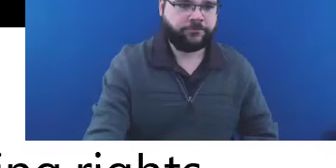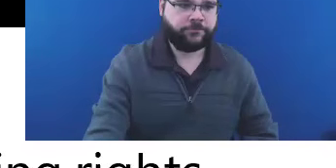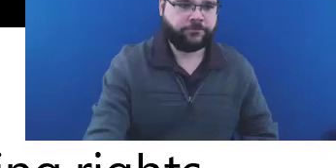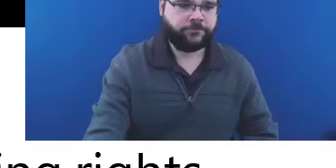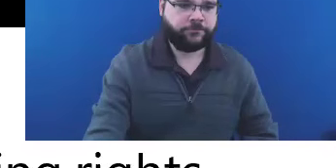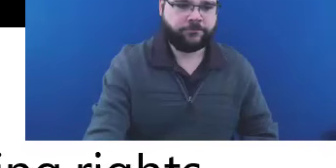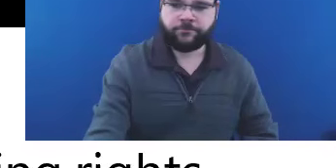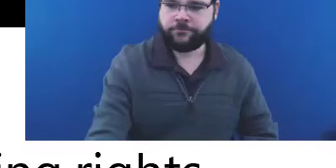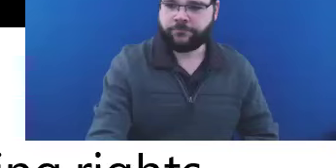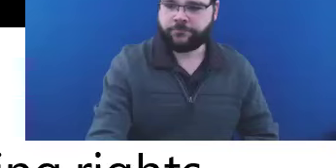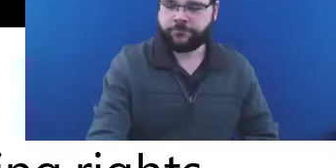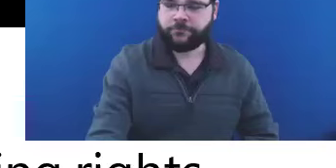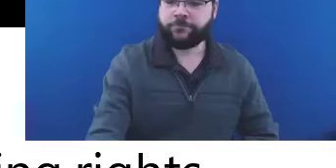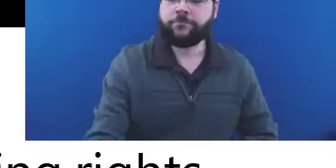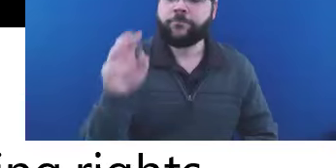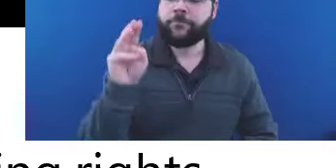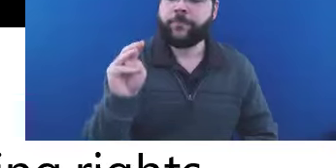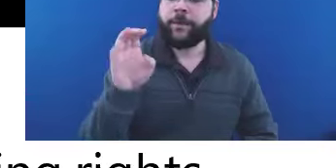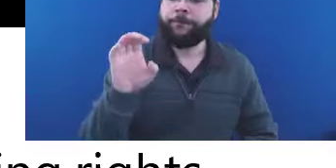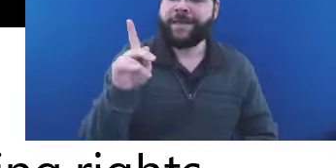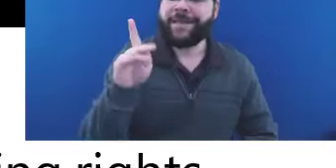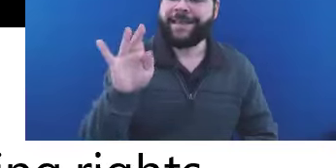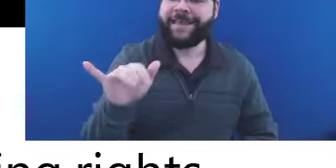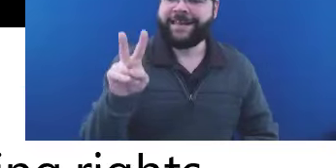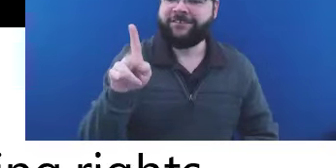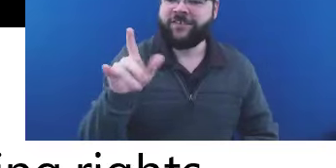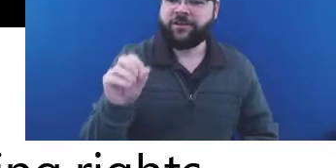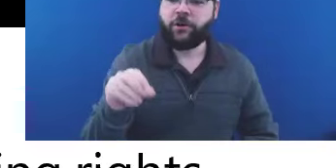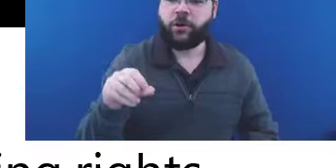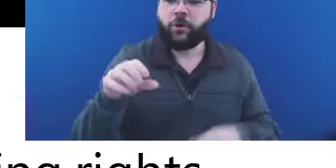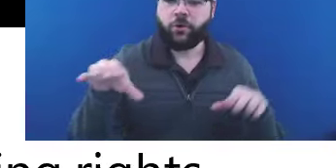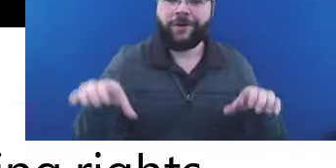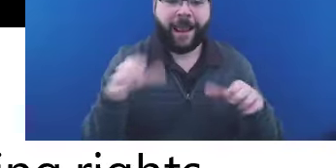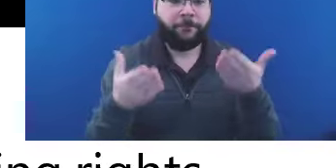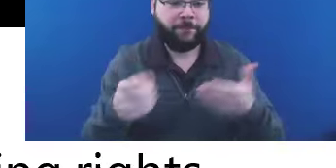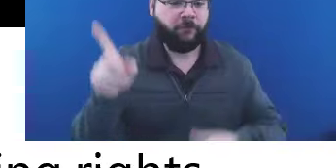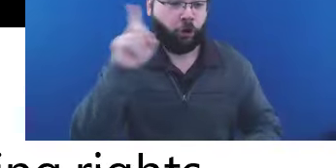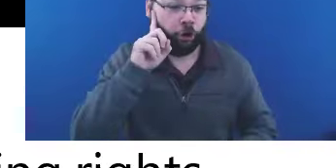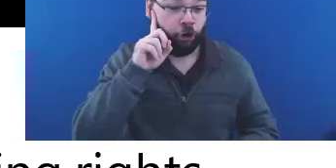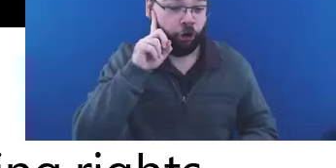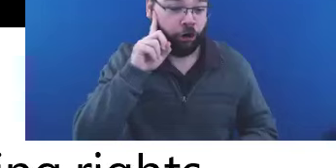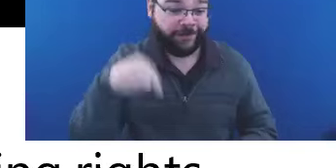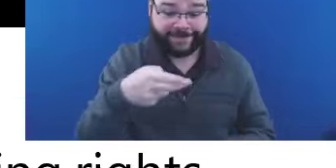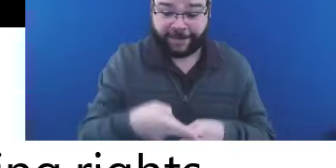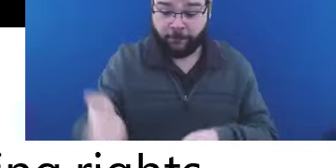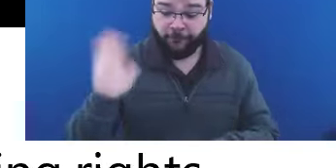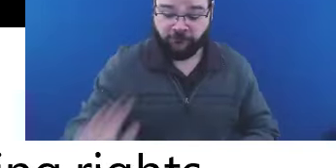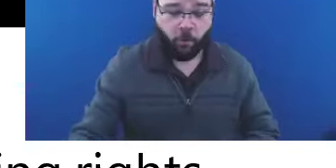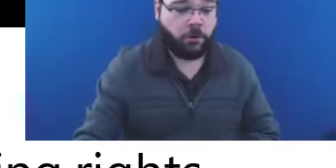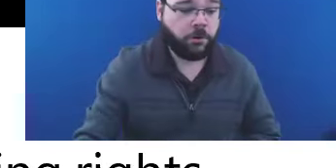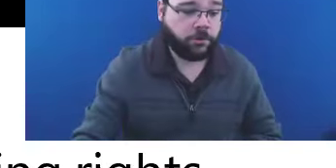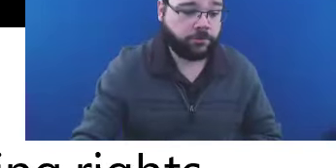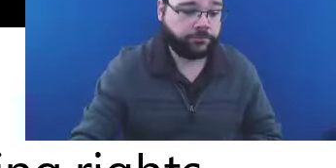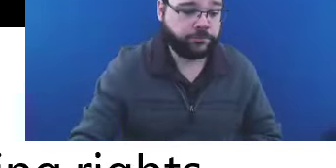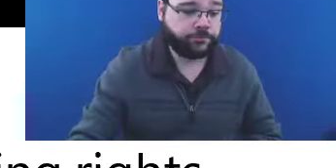Dive right into the McKinney-Vento Act. So some of you may have heard of the name of this legislation. In